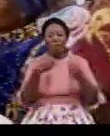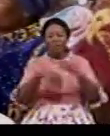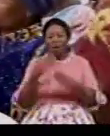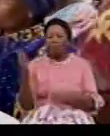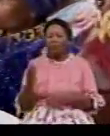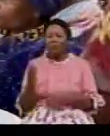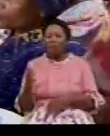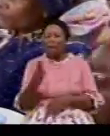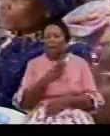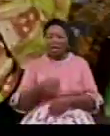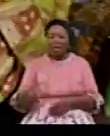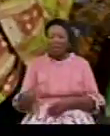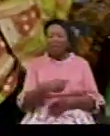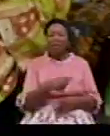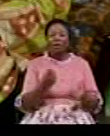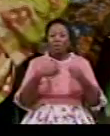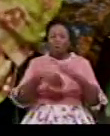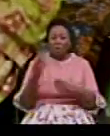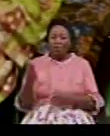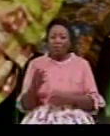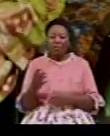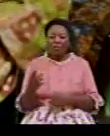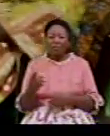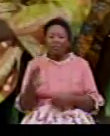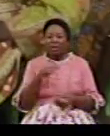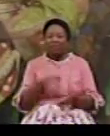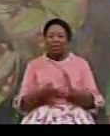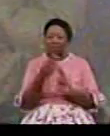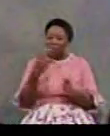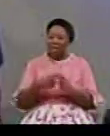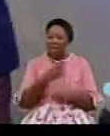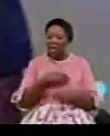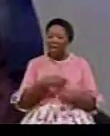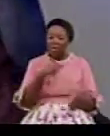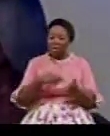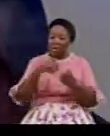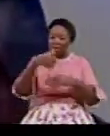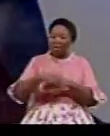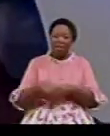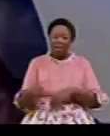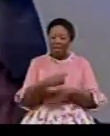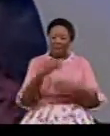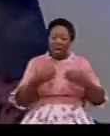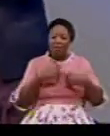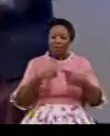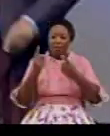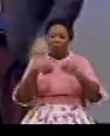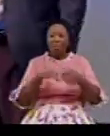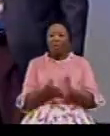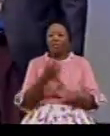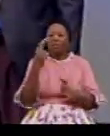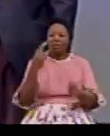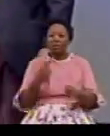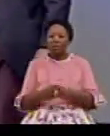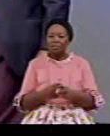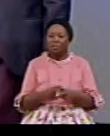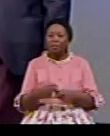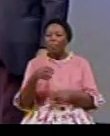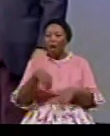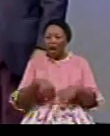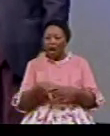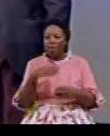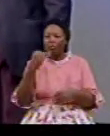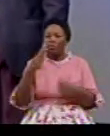I will not be a spectator. Papa, did you get